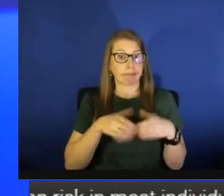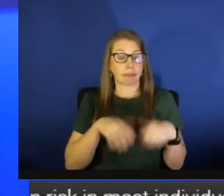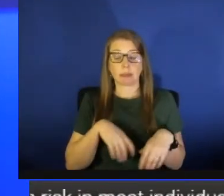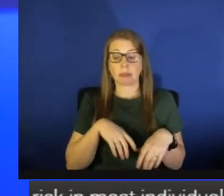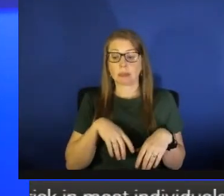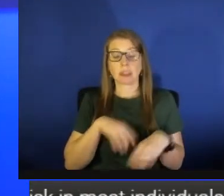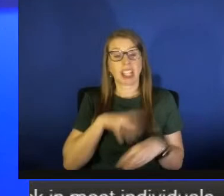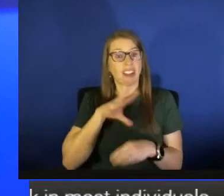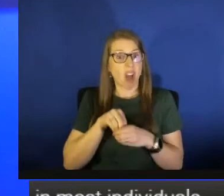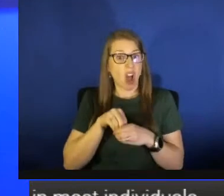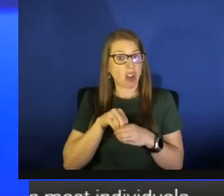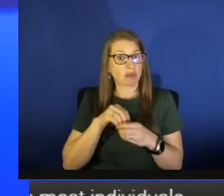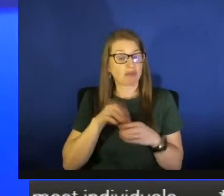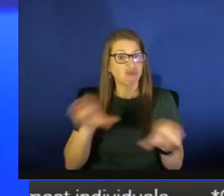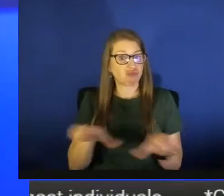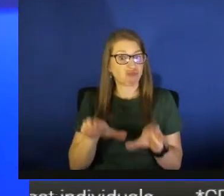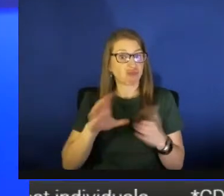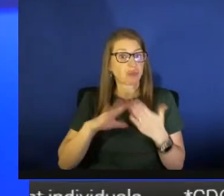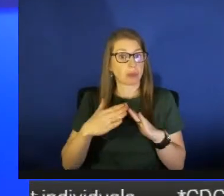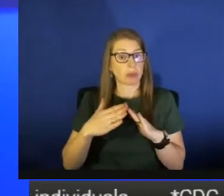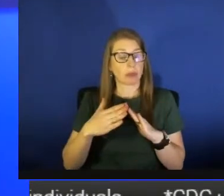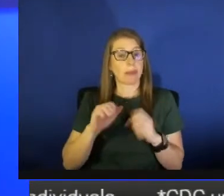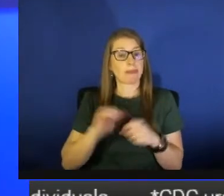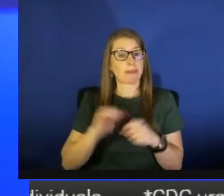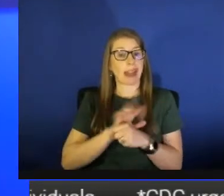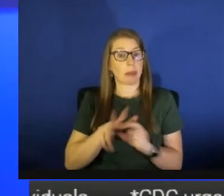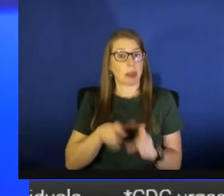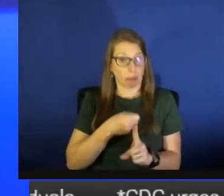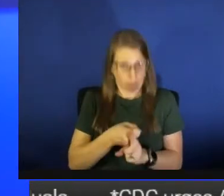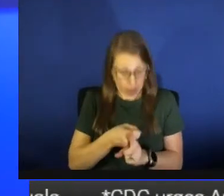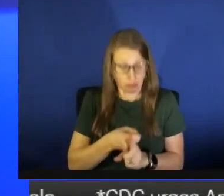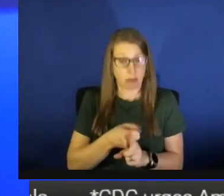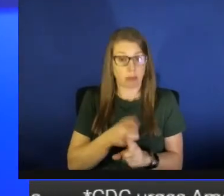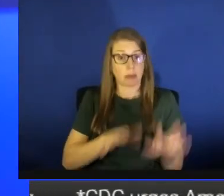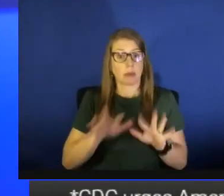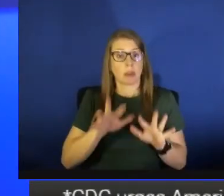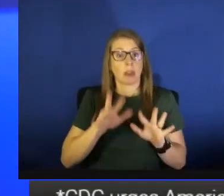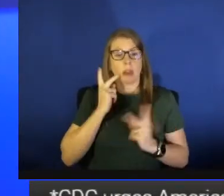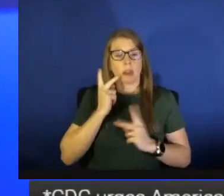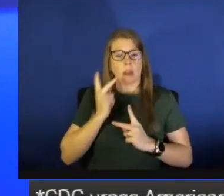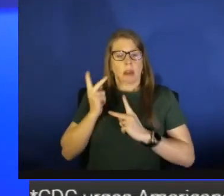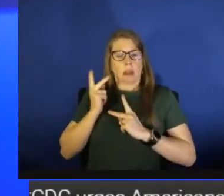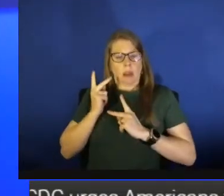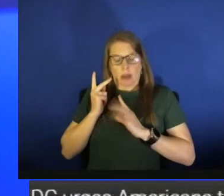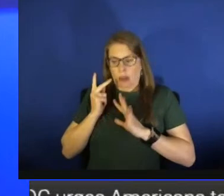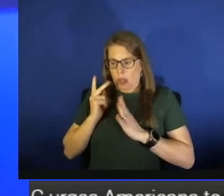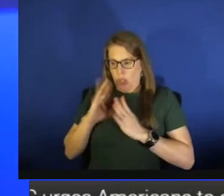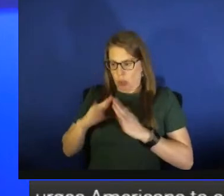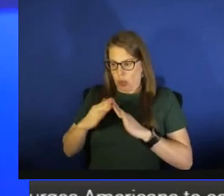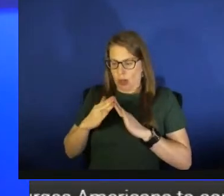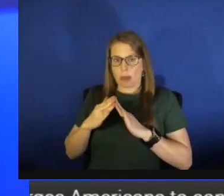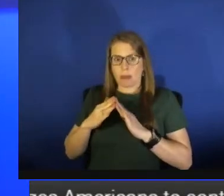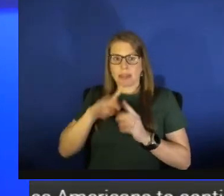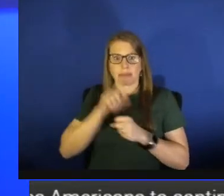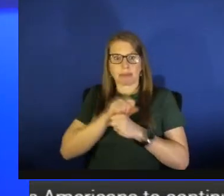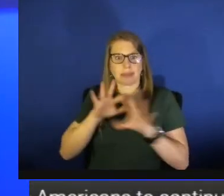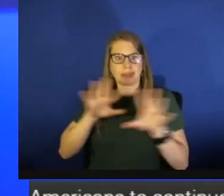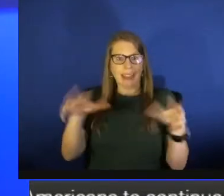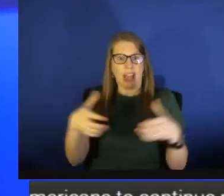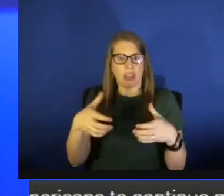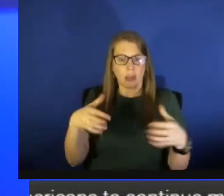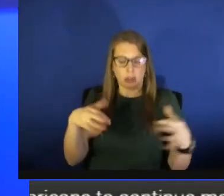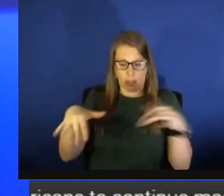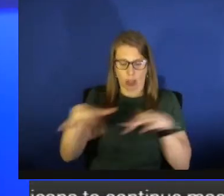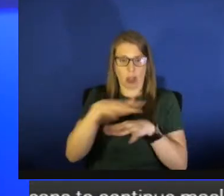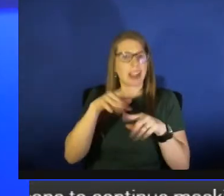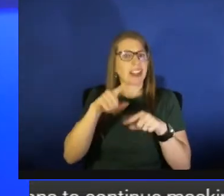And the pandemic was a moment where not only were we reflecting the community, but we were often the gathering spot where you couldn't gather with friends or